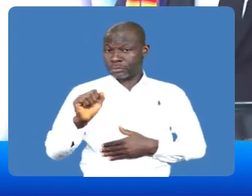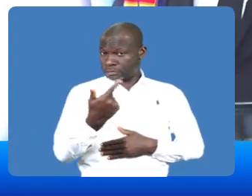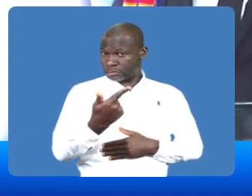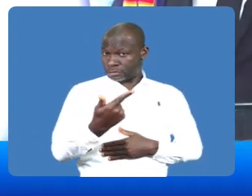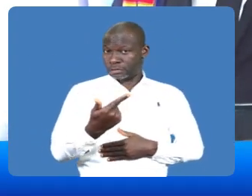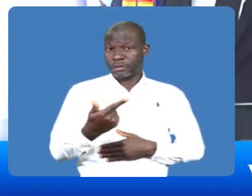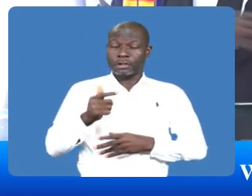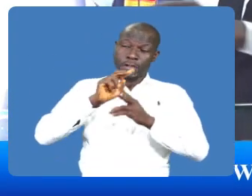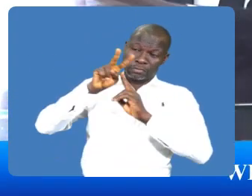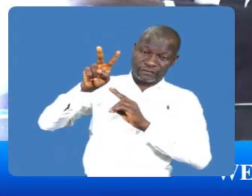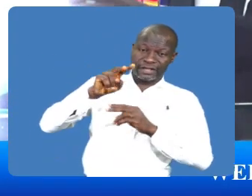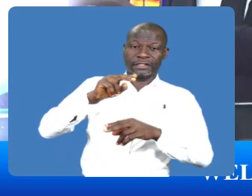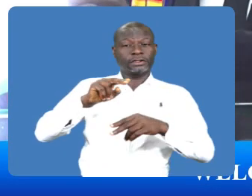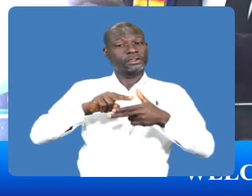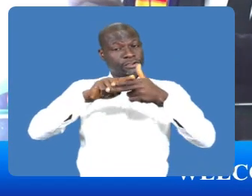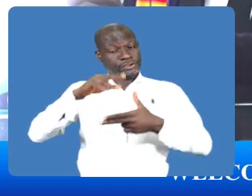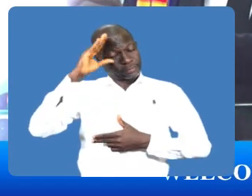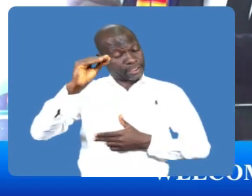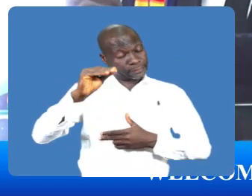you, Professor Chairman,